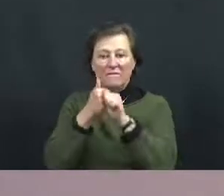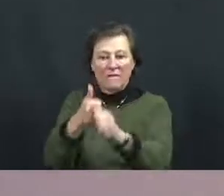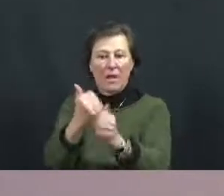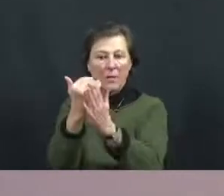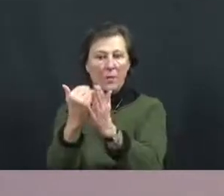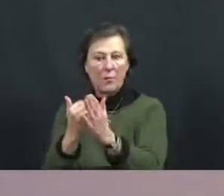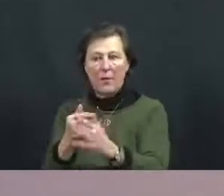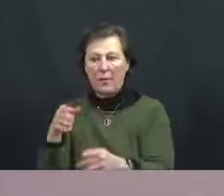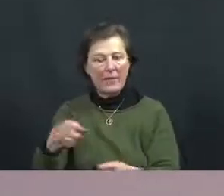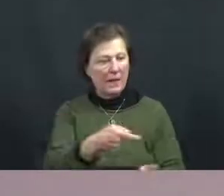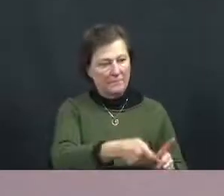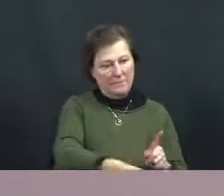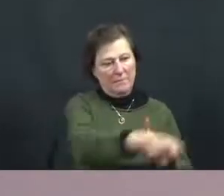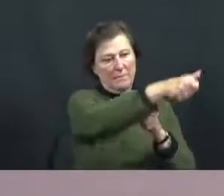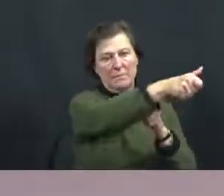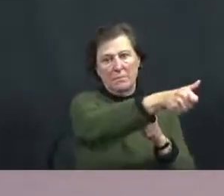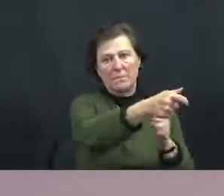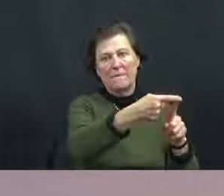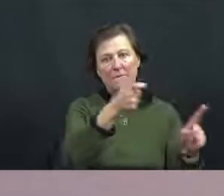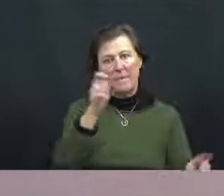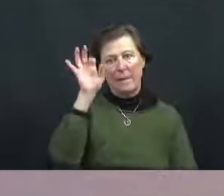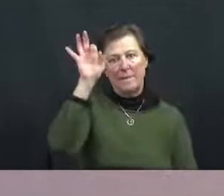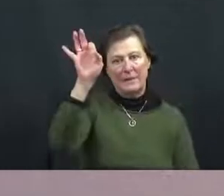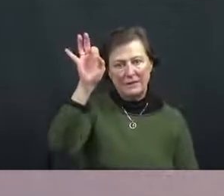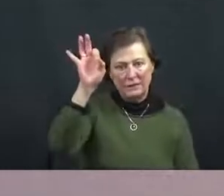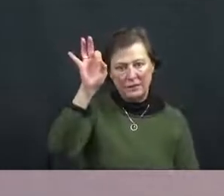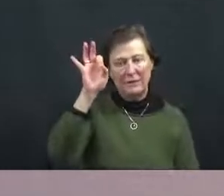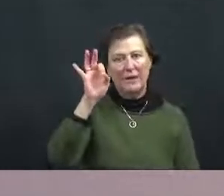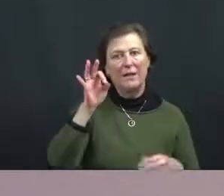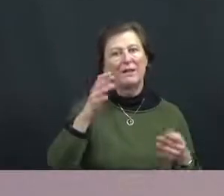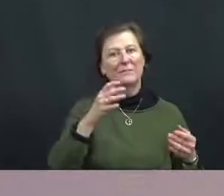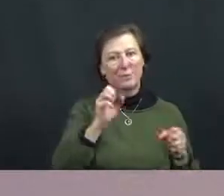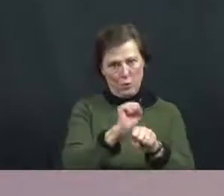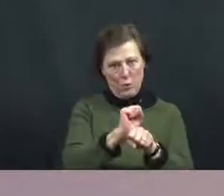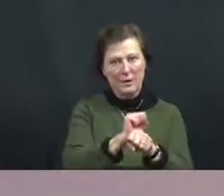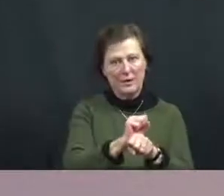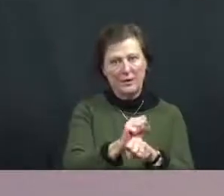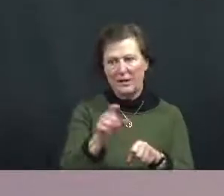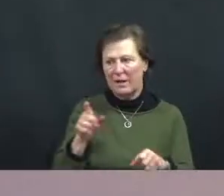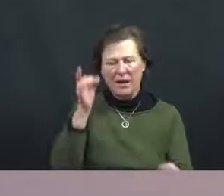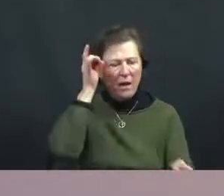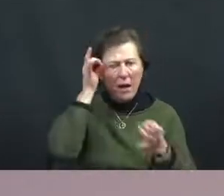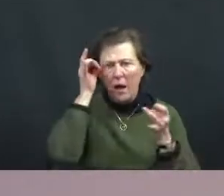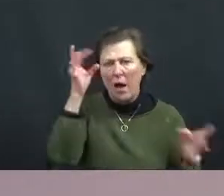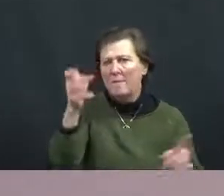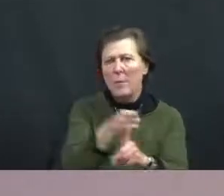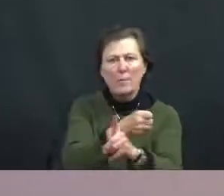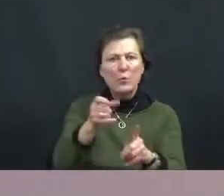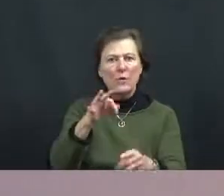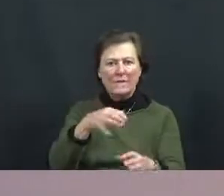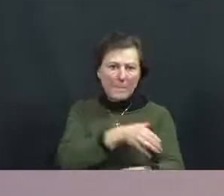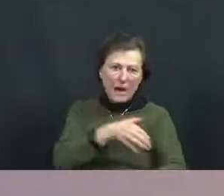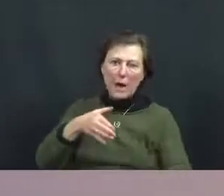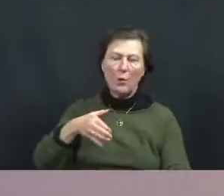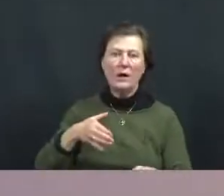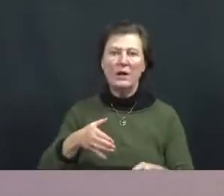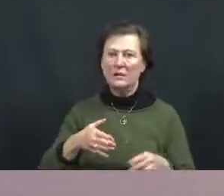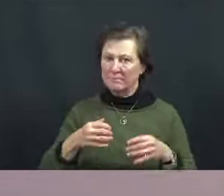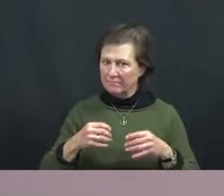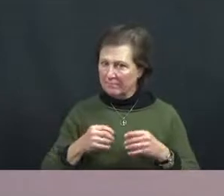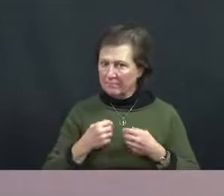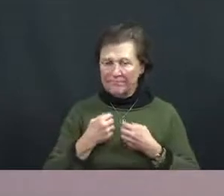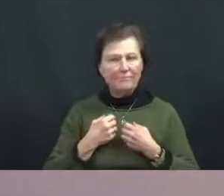removed him from ministerial fellowship. These were egregious abuses of power undertaken